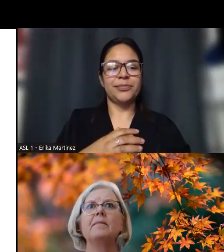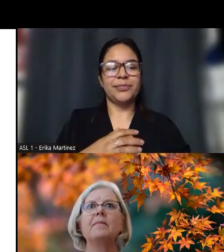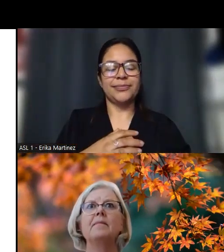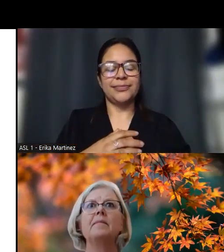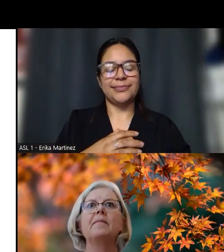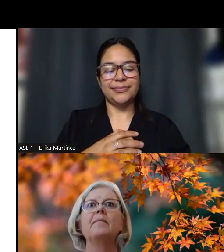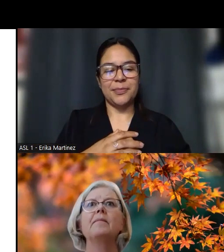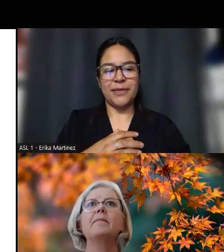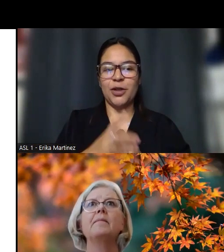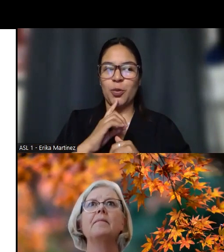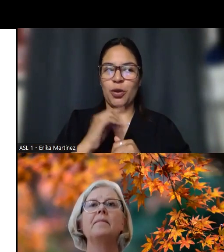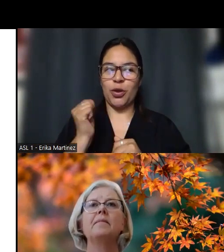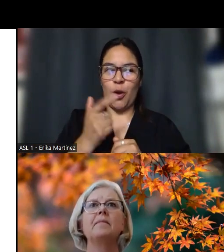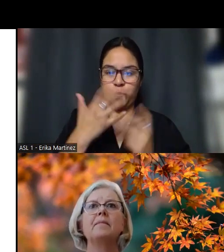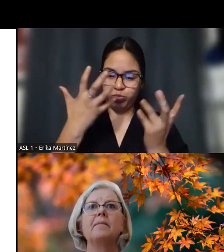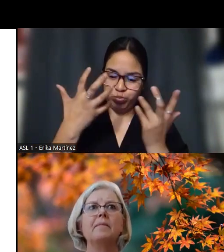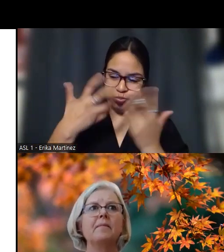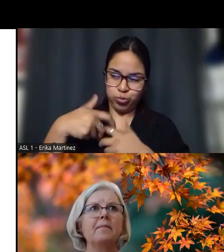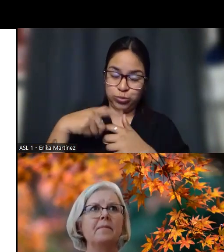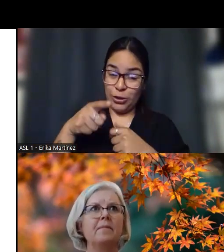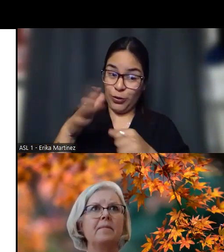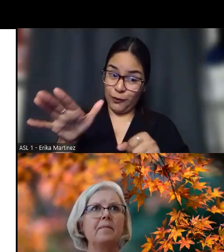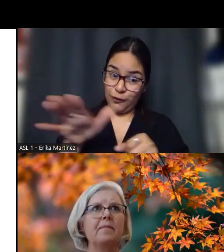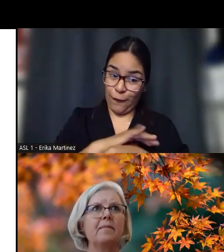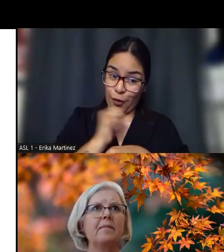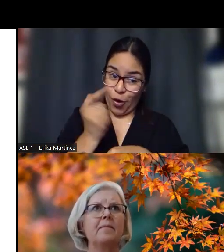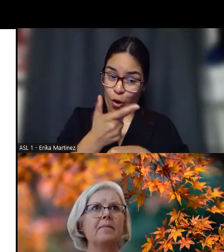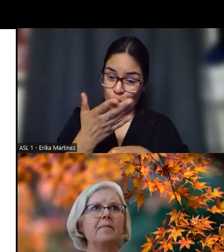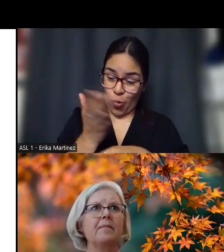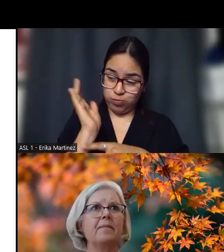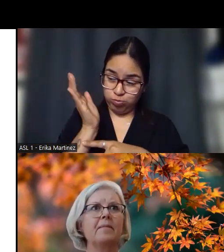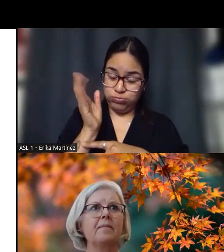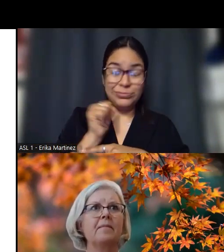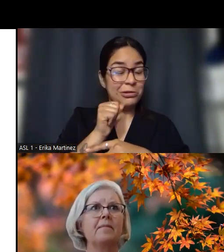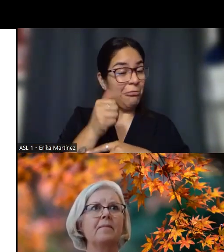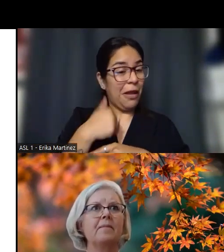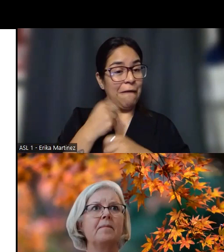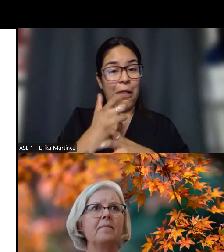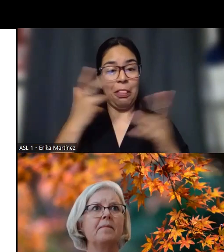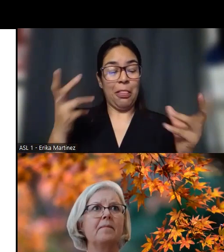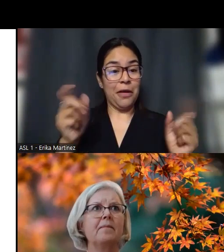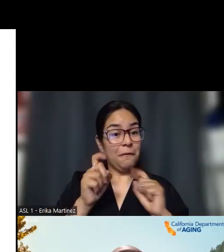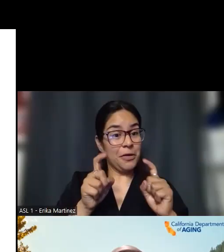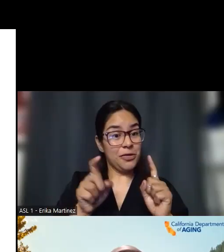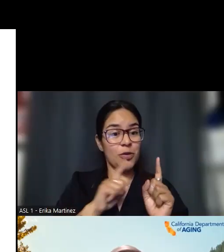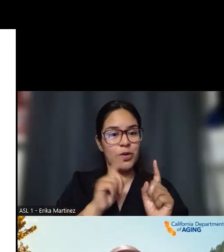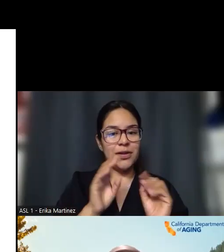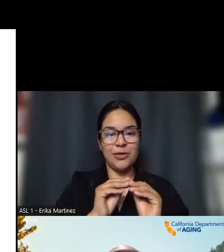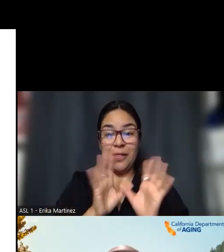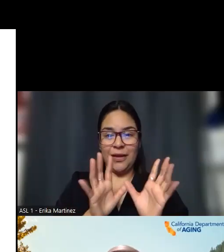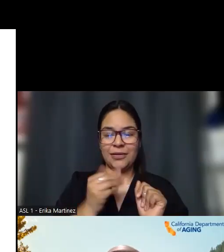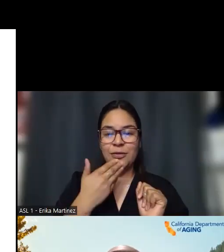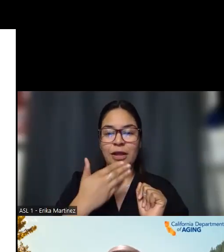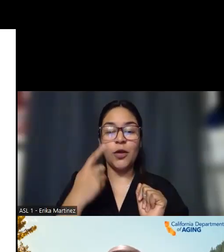succinct. And clearly you covered everything in your remarks because there weren't a lot of questions. I believe Eric